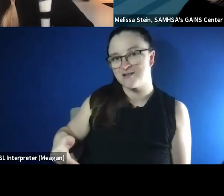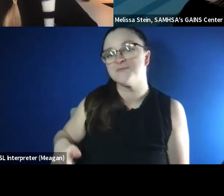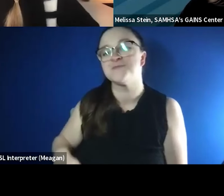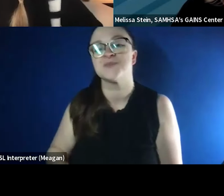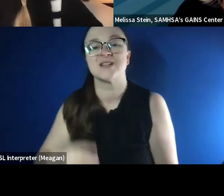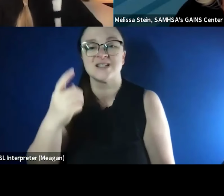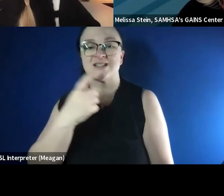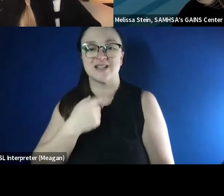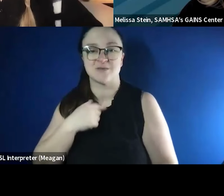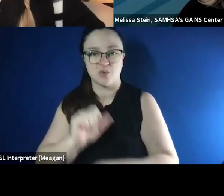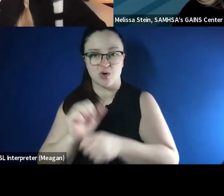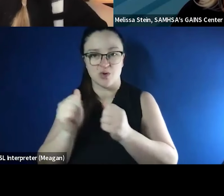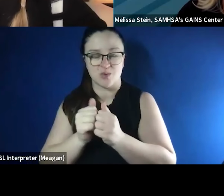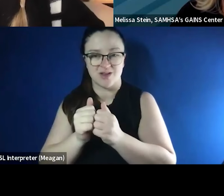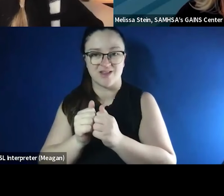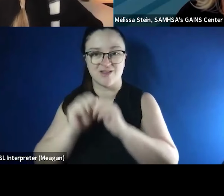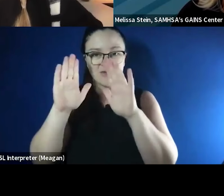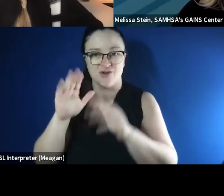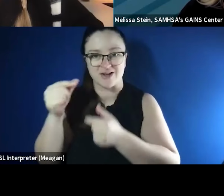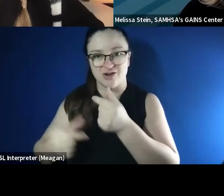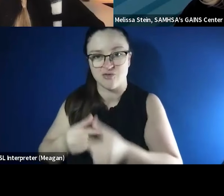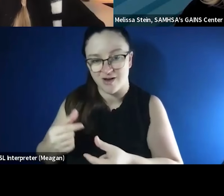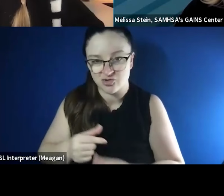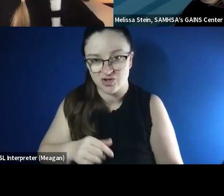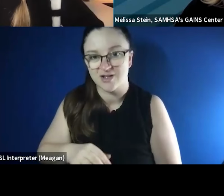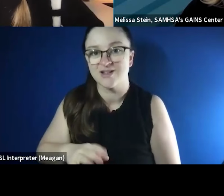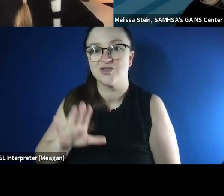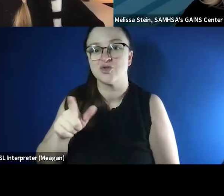certain groups like the Great Generation, there's the potential of